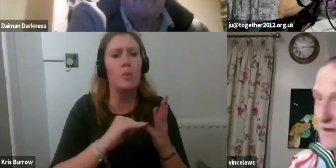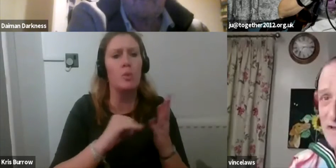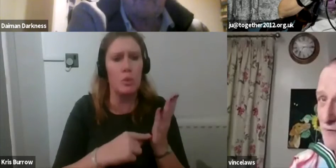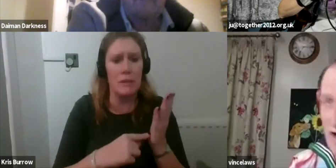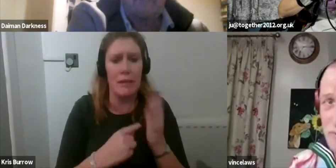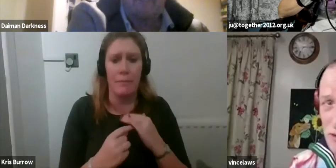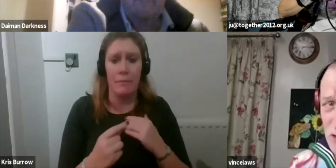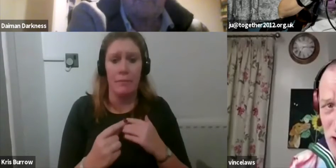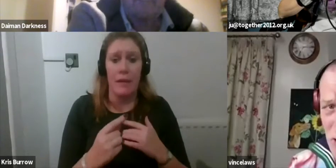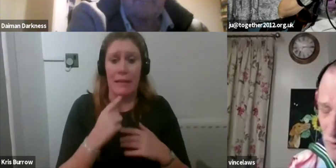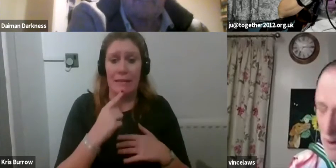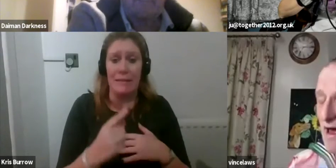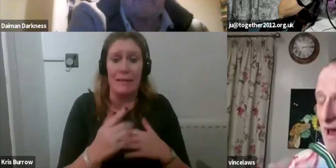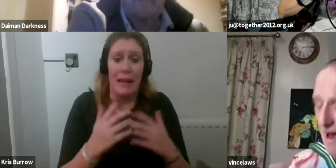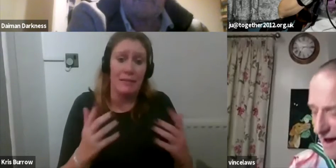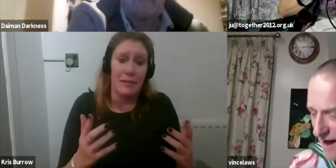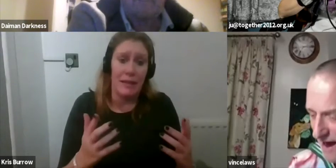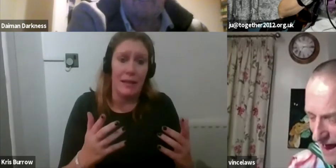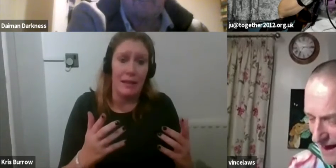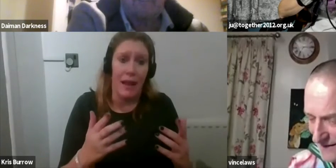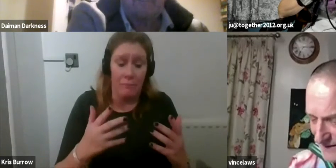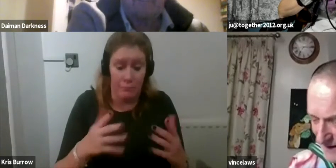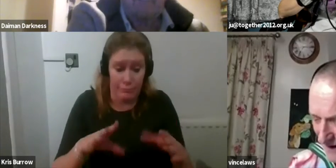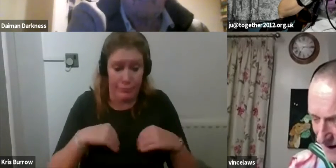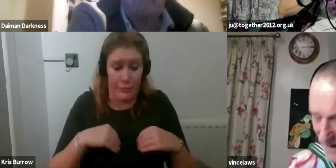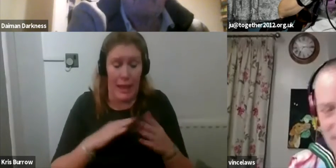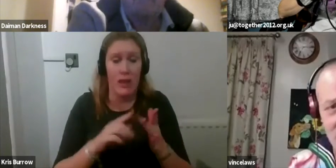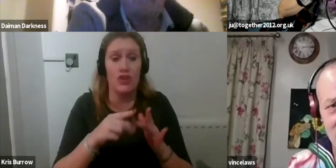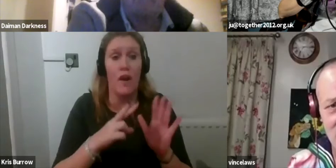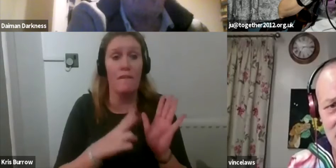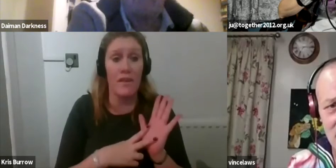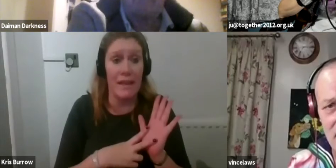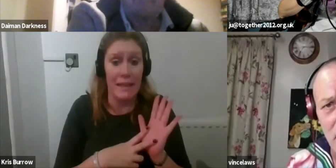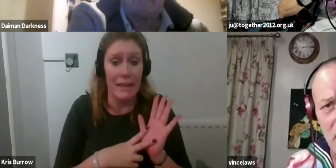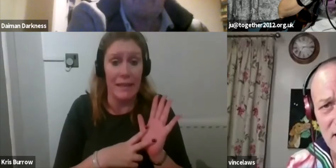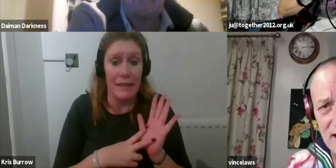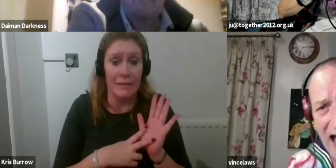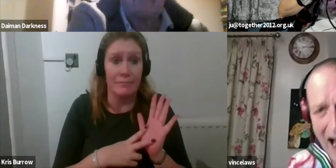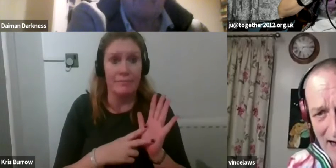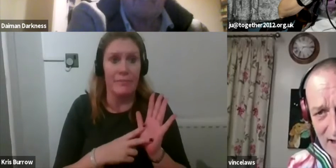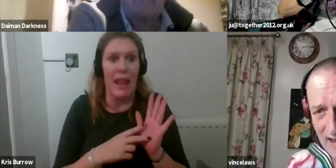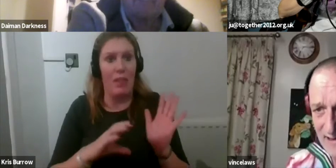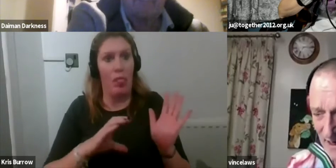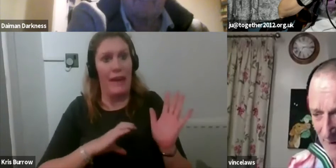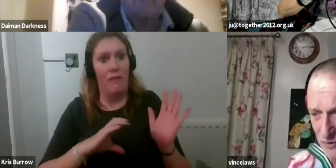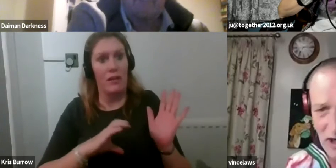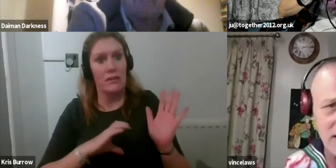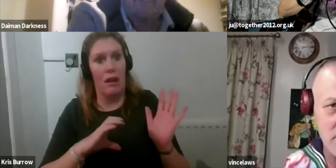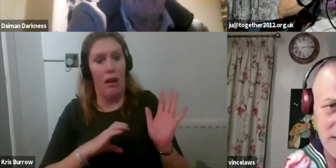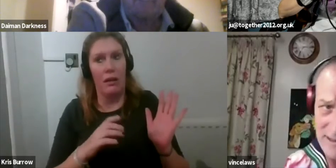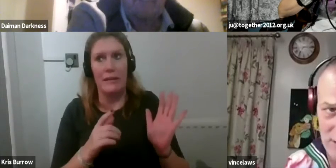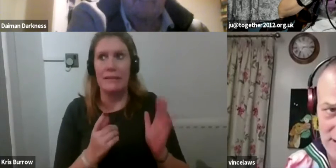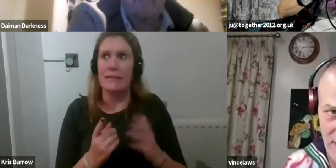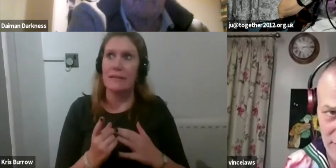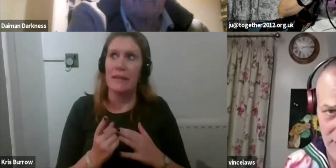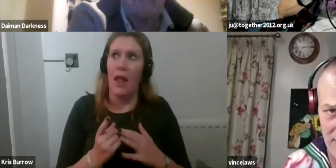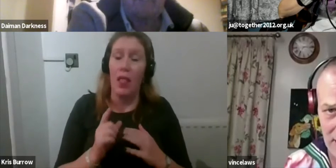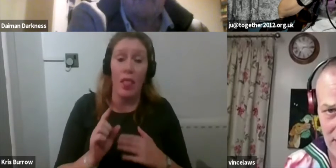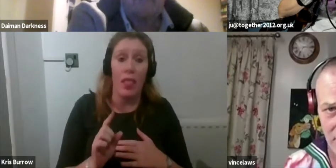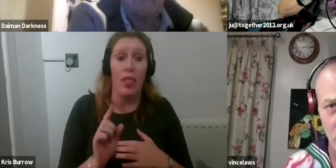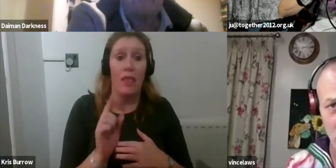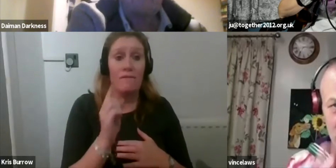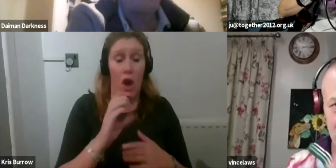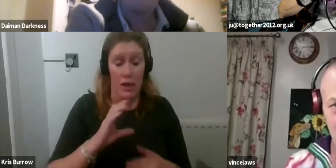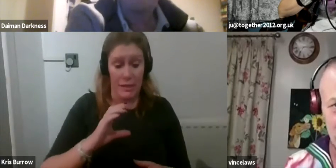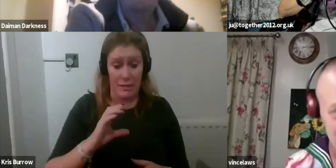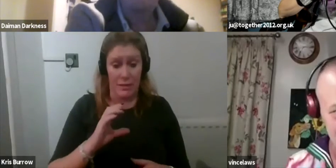They say, write what you know. And it's the first act, it's him trying to commit suicide, frankly,